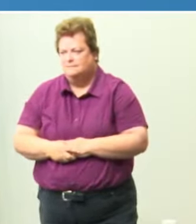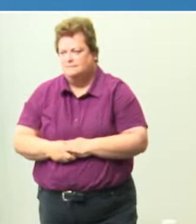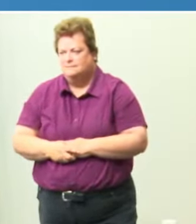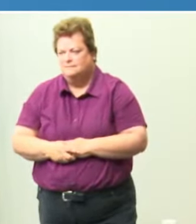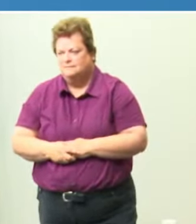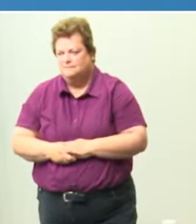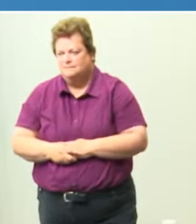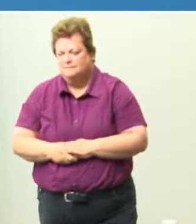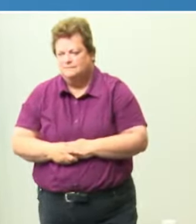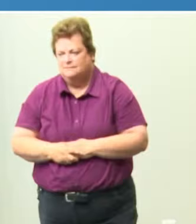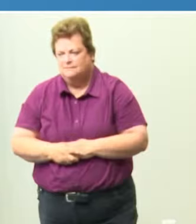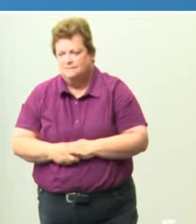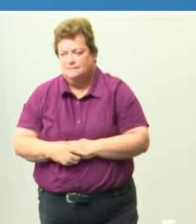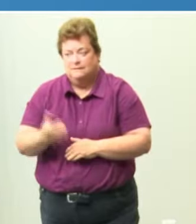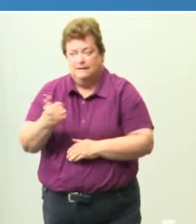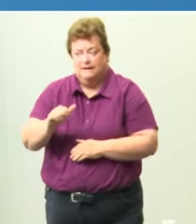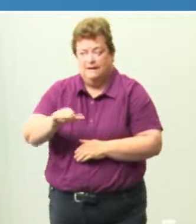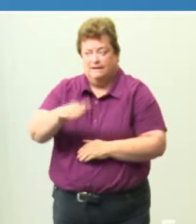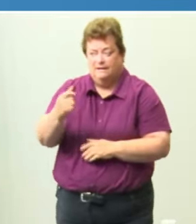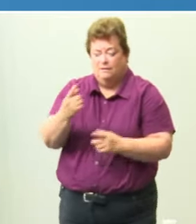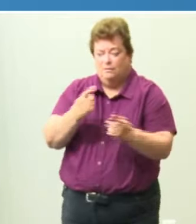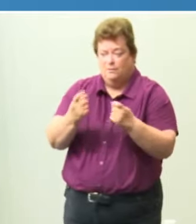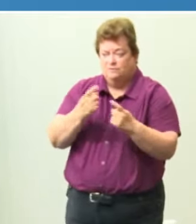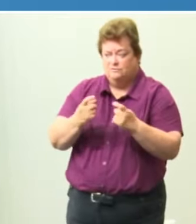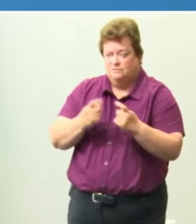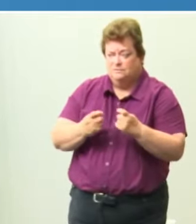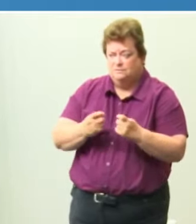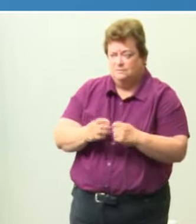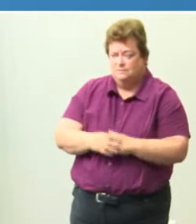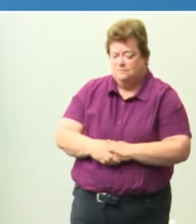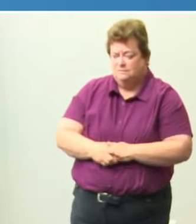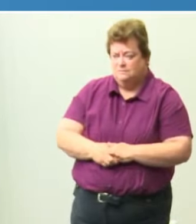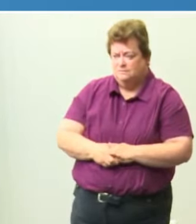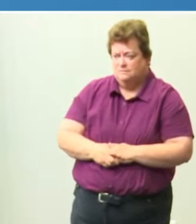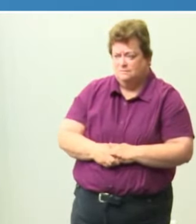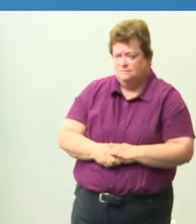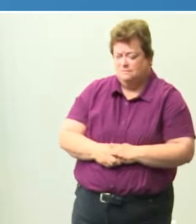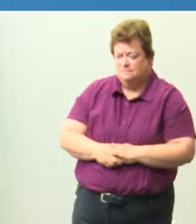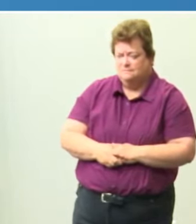Okay. Any other questions? I think it's Matt.